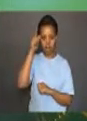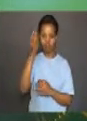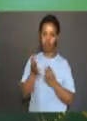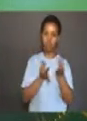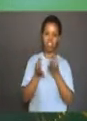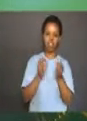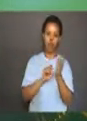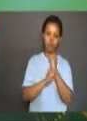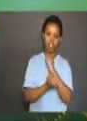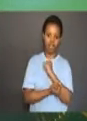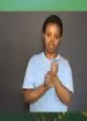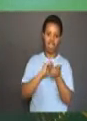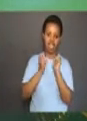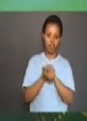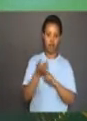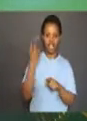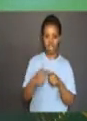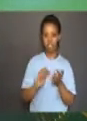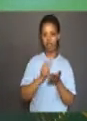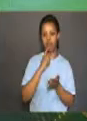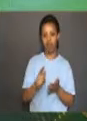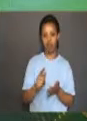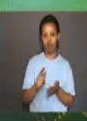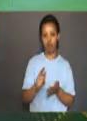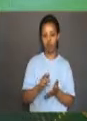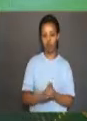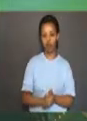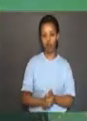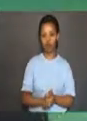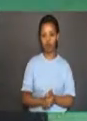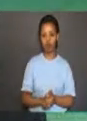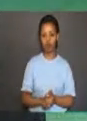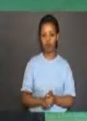expressed in the notion of inheritance of traits.